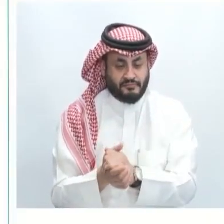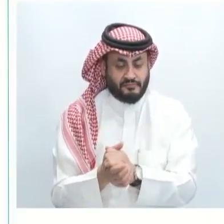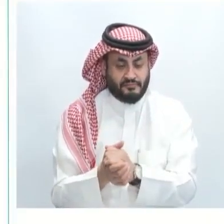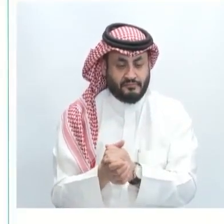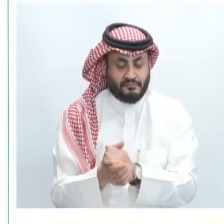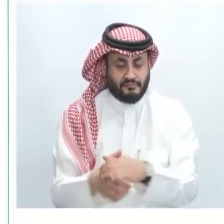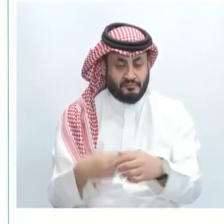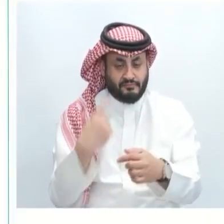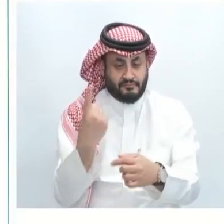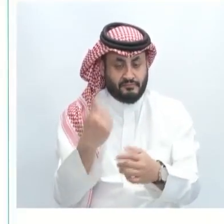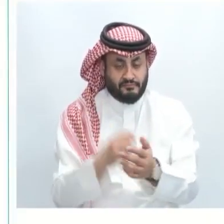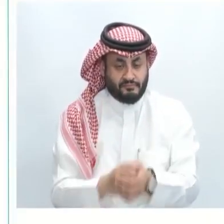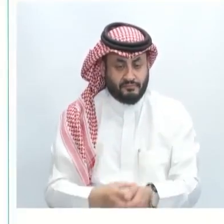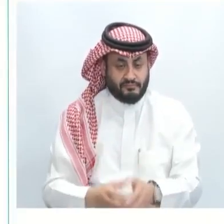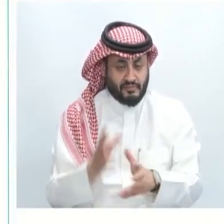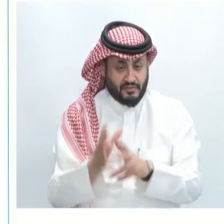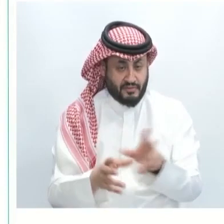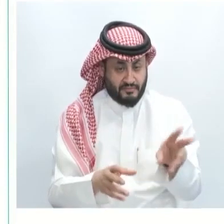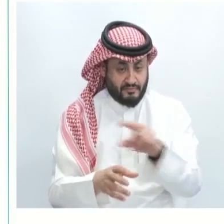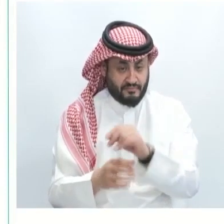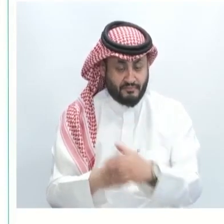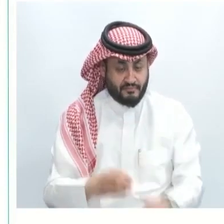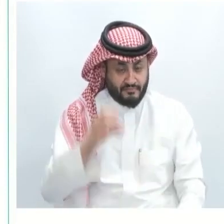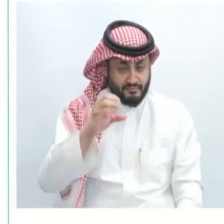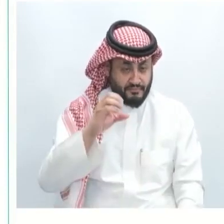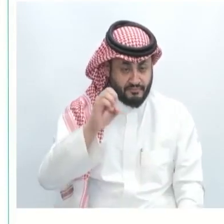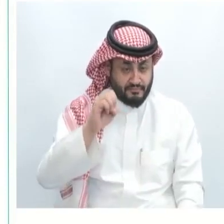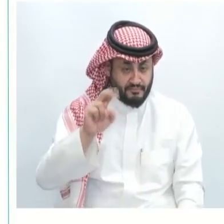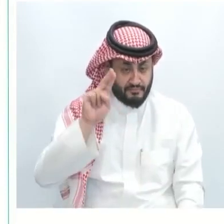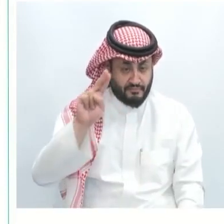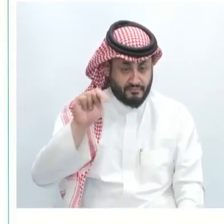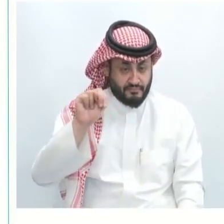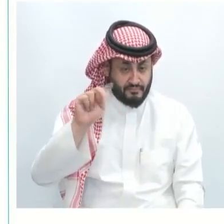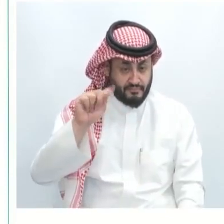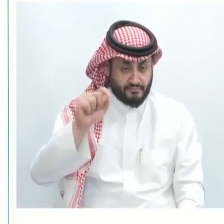So the first type, countable, say with me, countable,